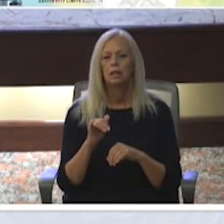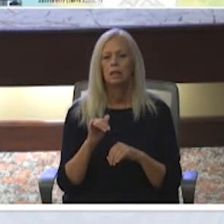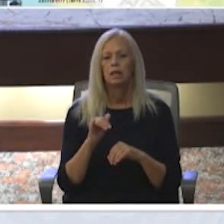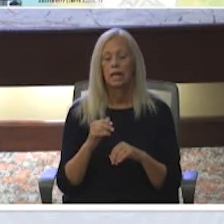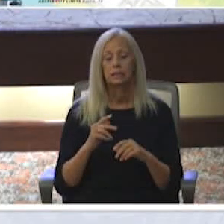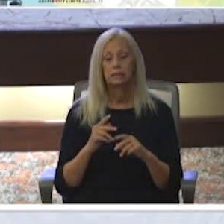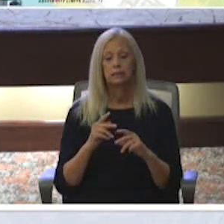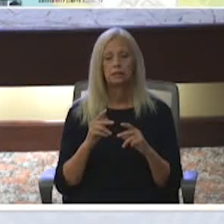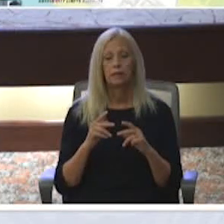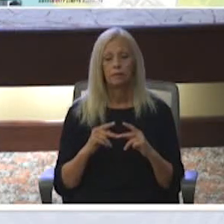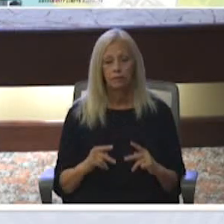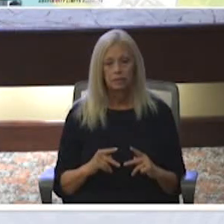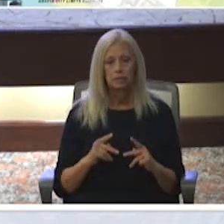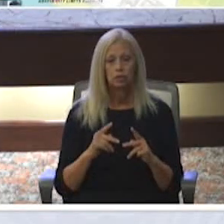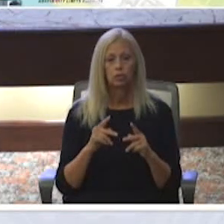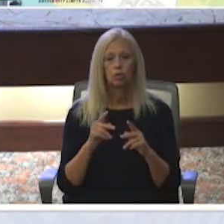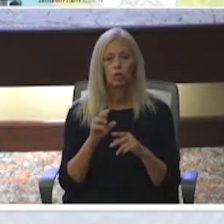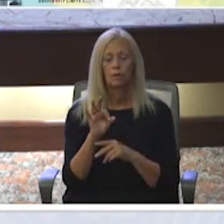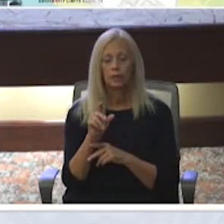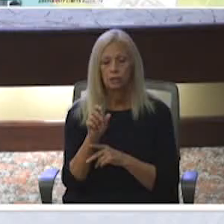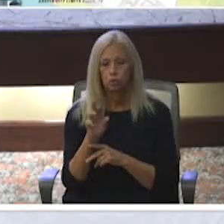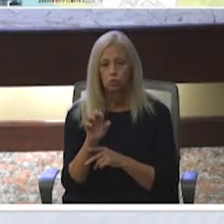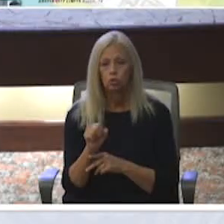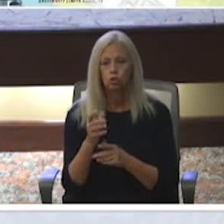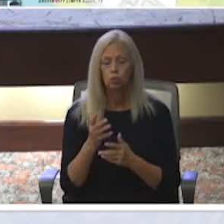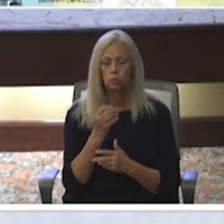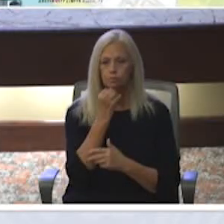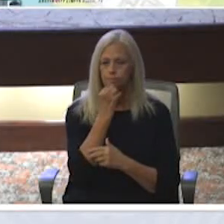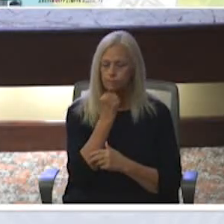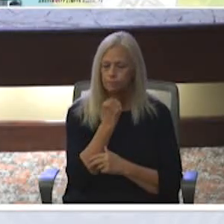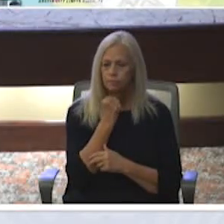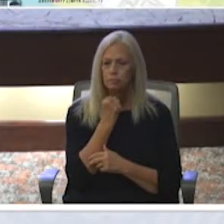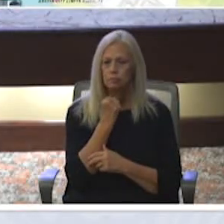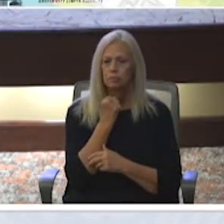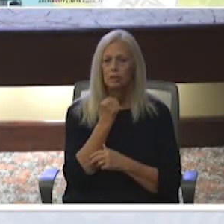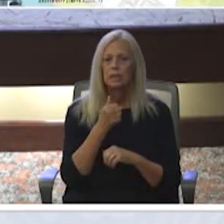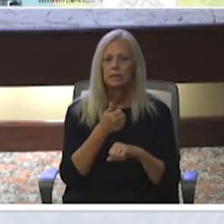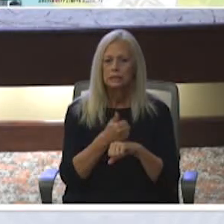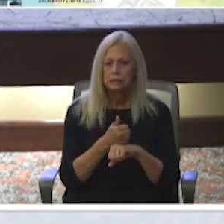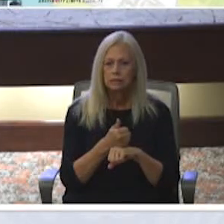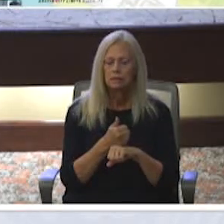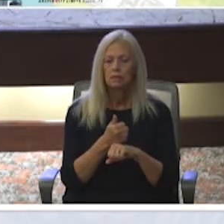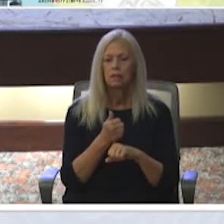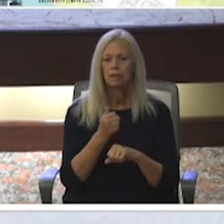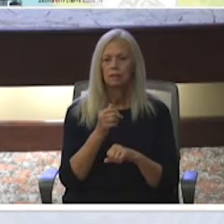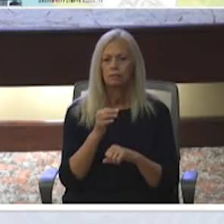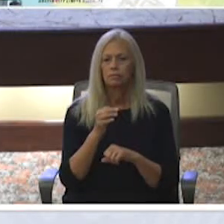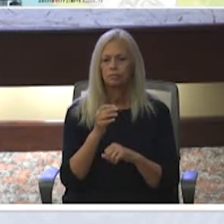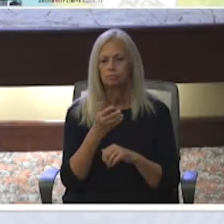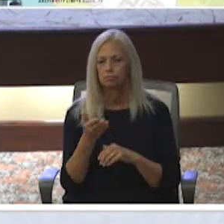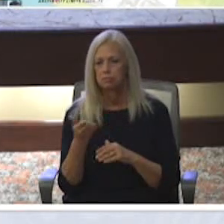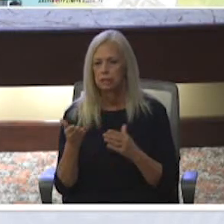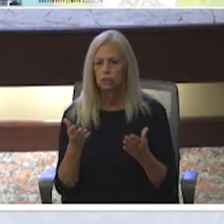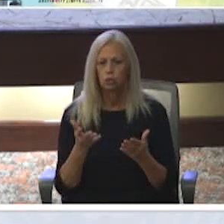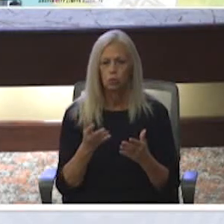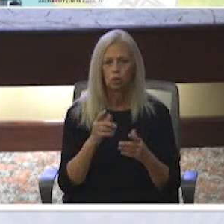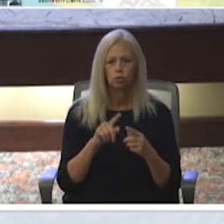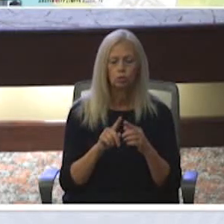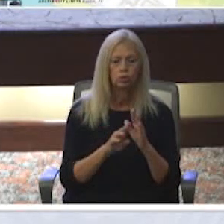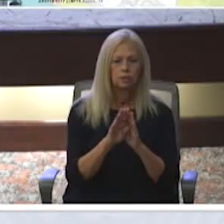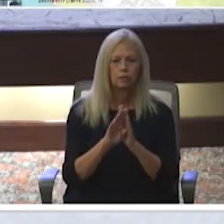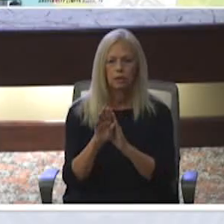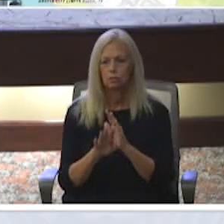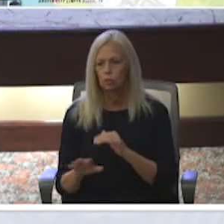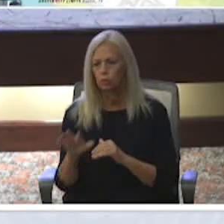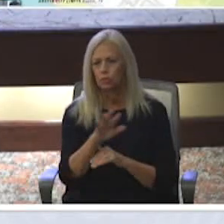physical features that you want to preserve. It laid out features that you might want to develop and emulate from other places in Texas and